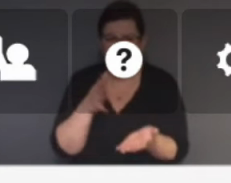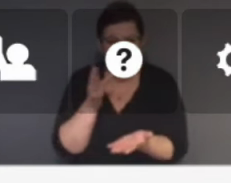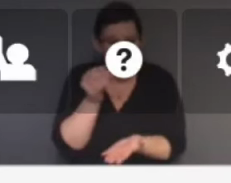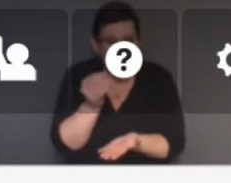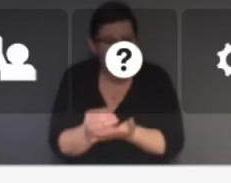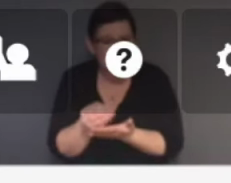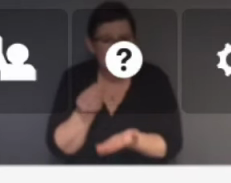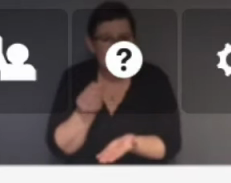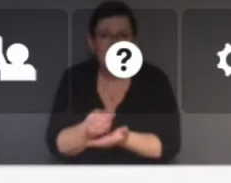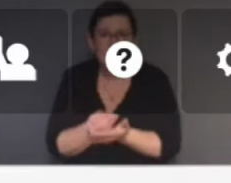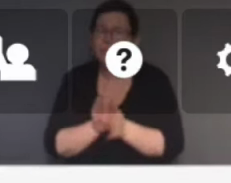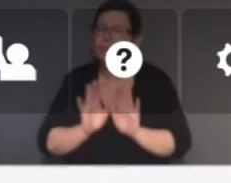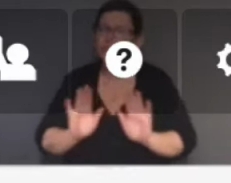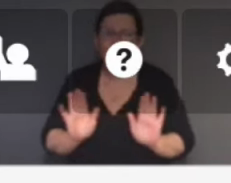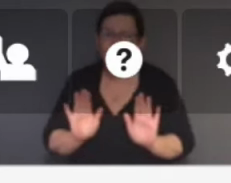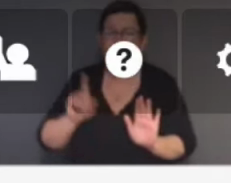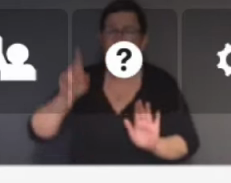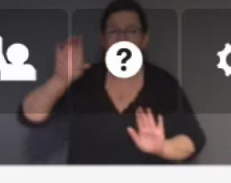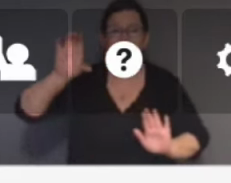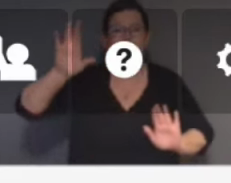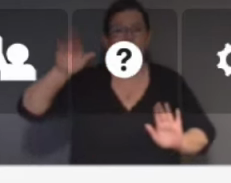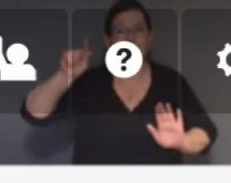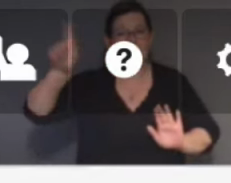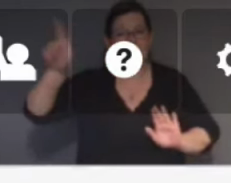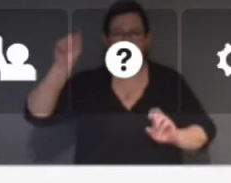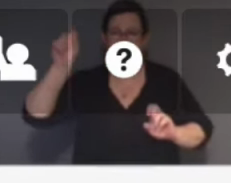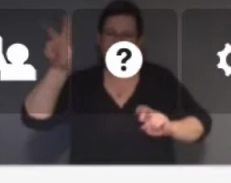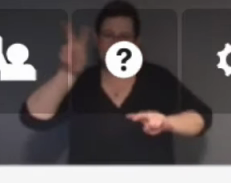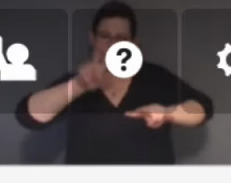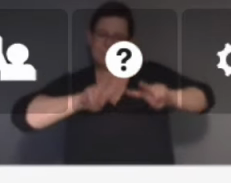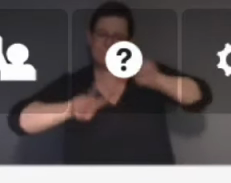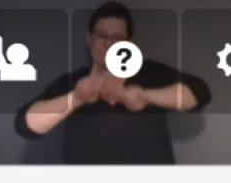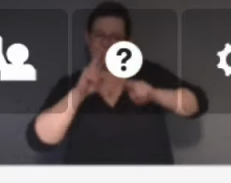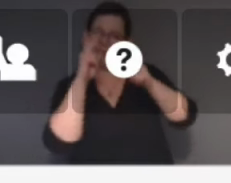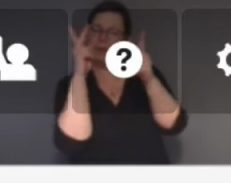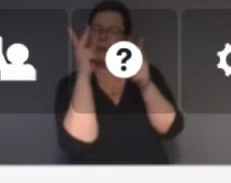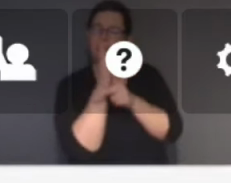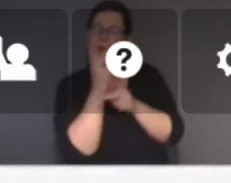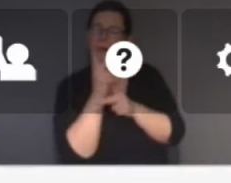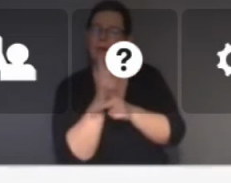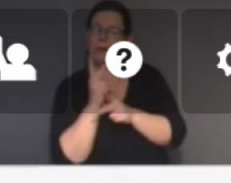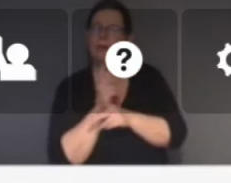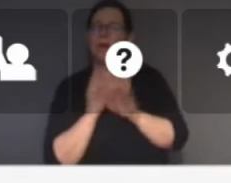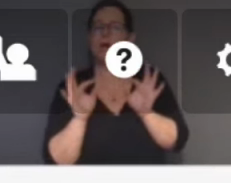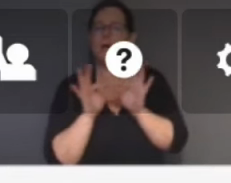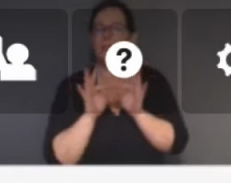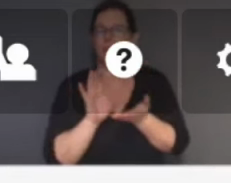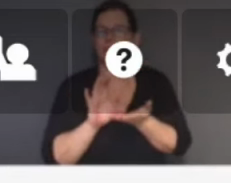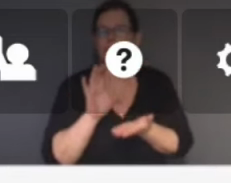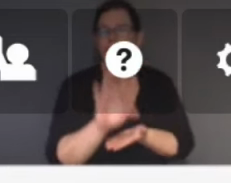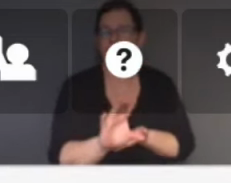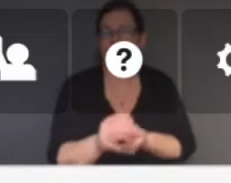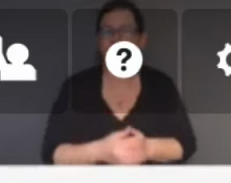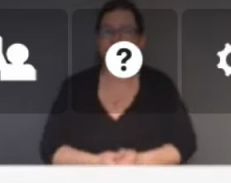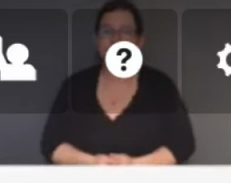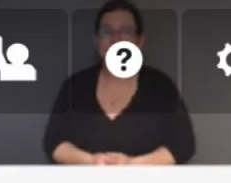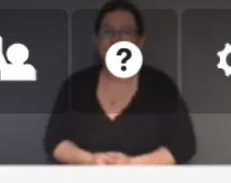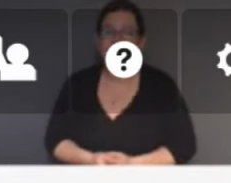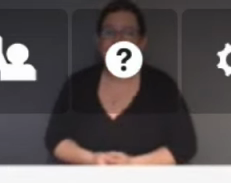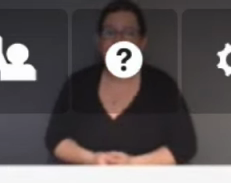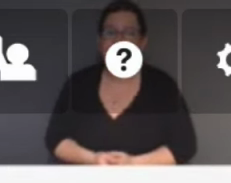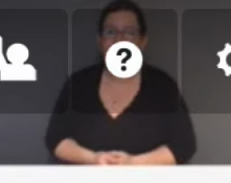You only have to apply once in the year you became a resident of Canada. After that, the CRA will use the